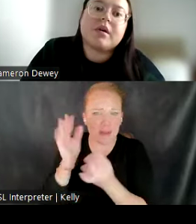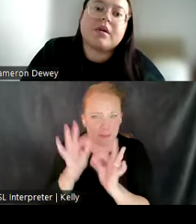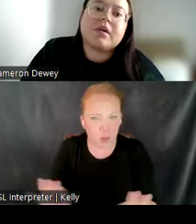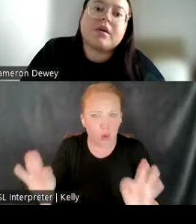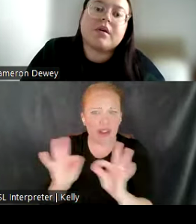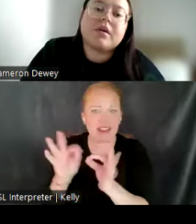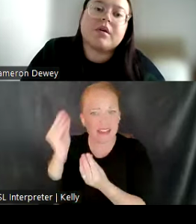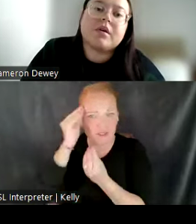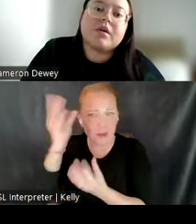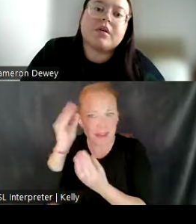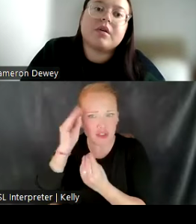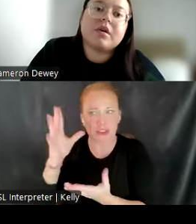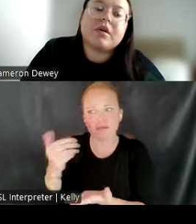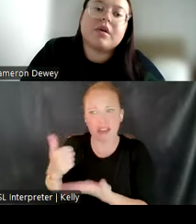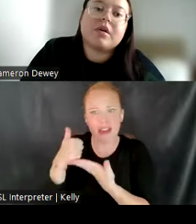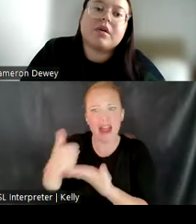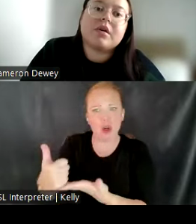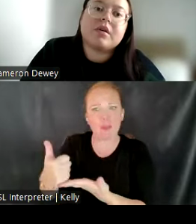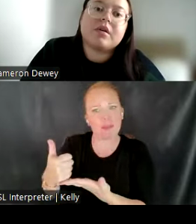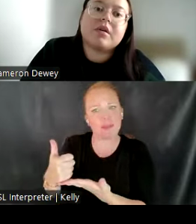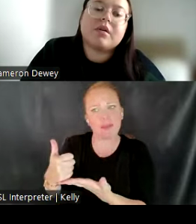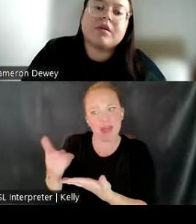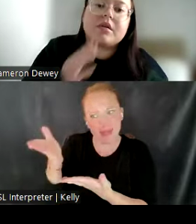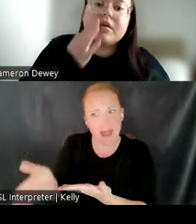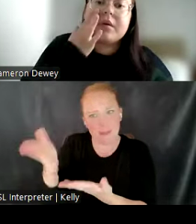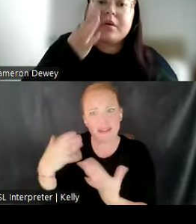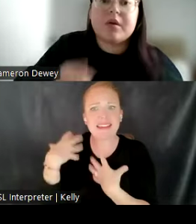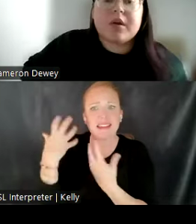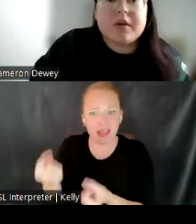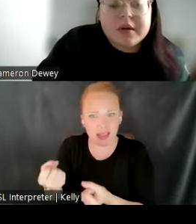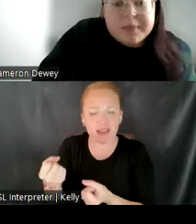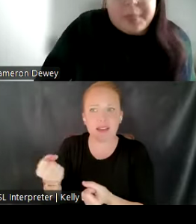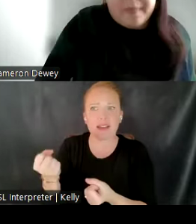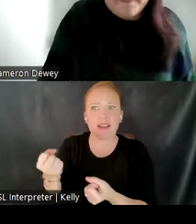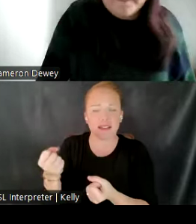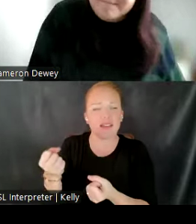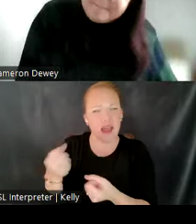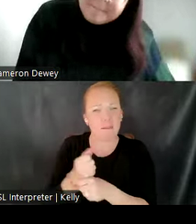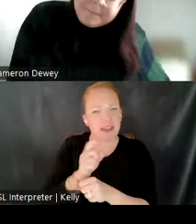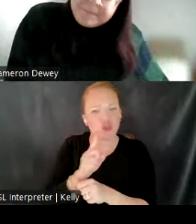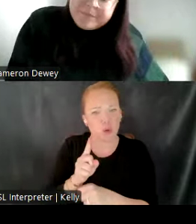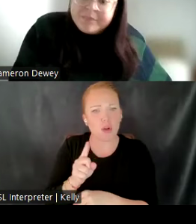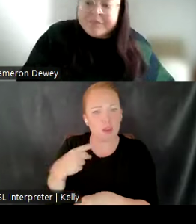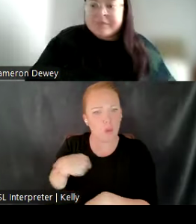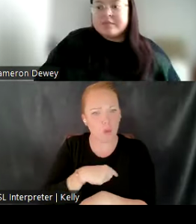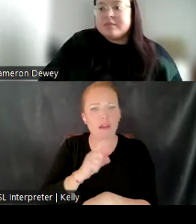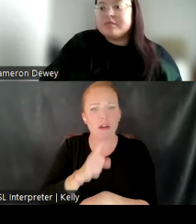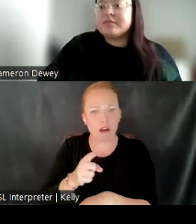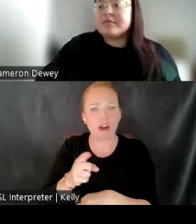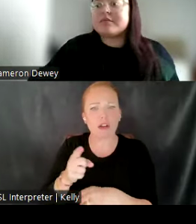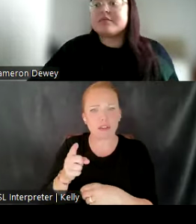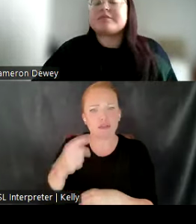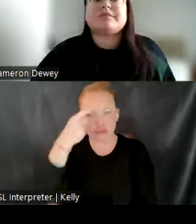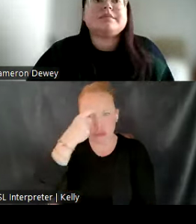to, help them heal from this, but ensuring that we are also being trauma informed